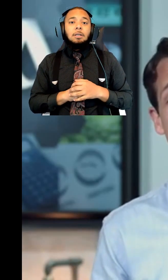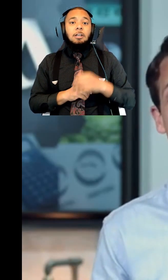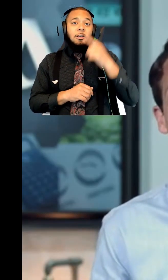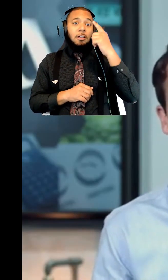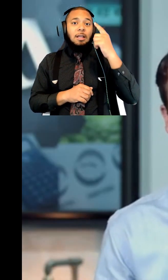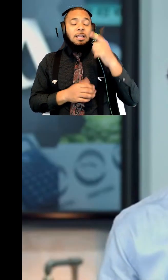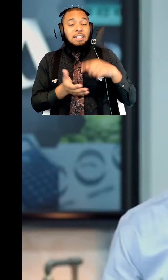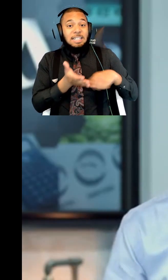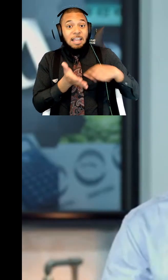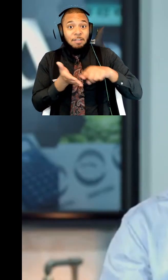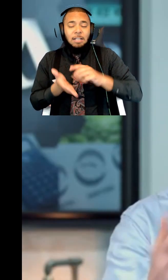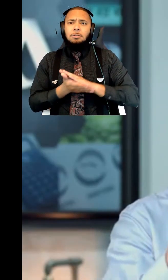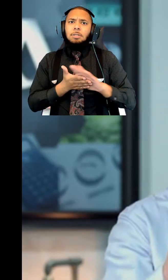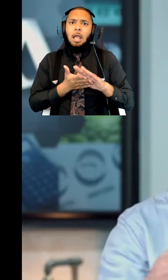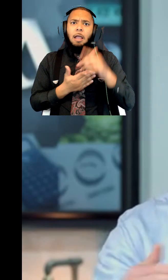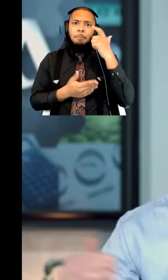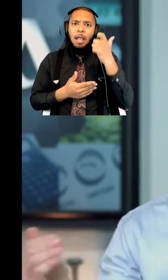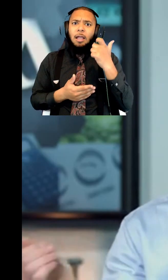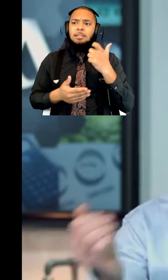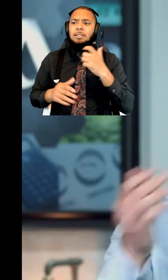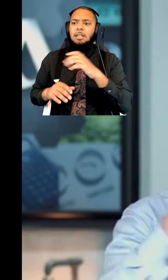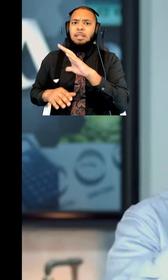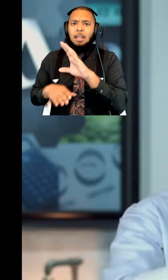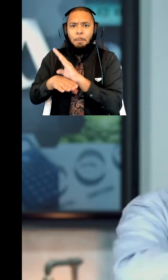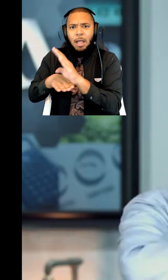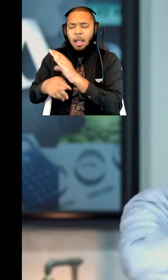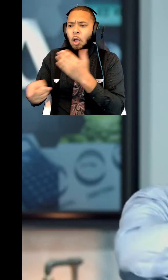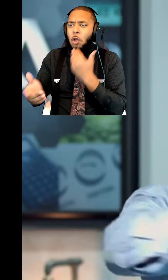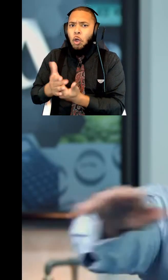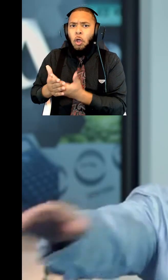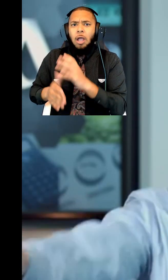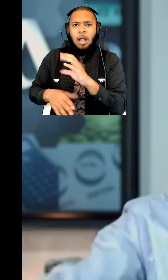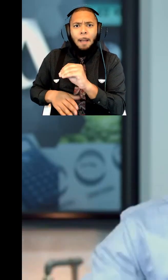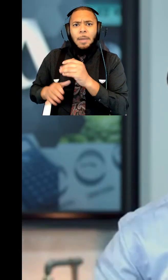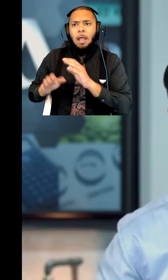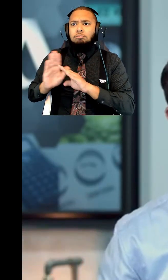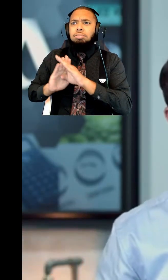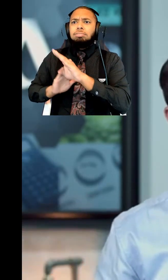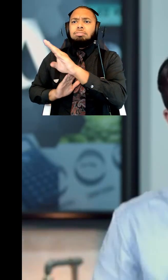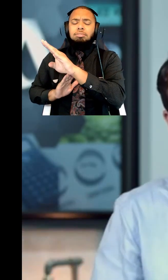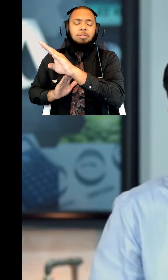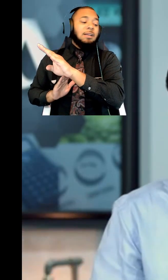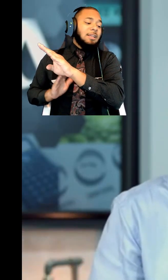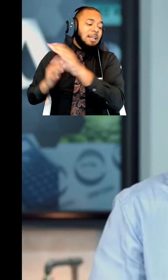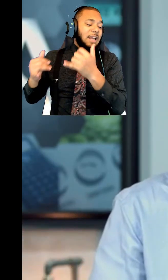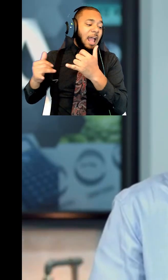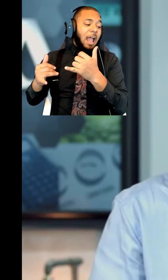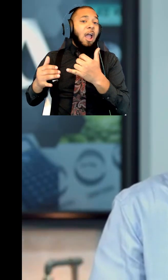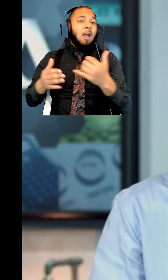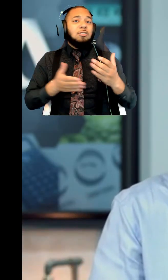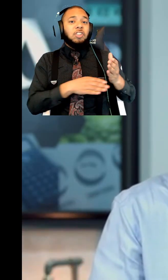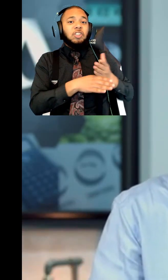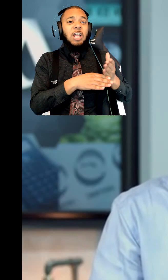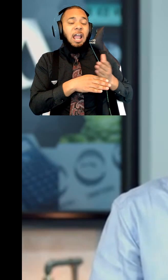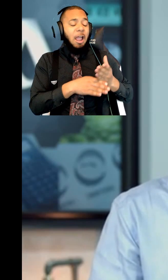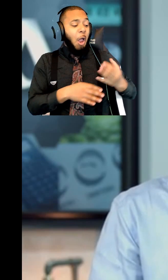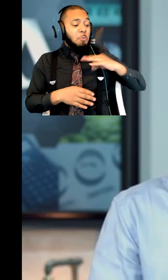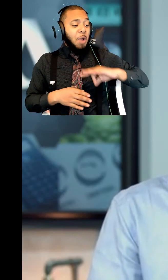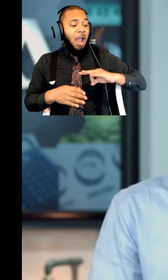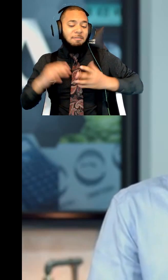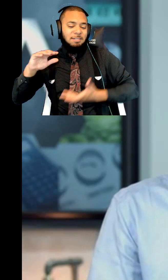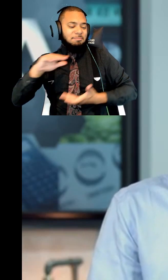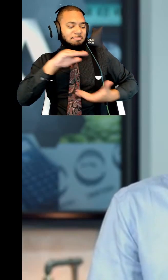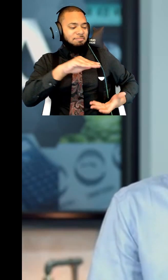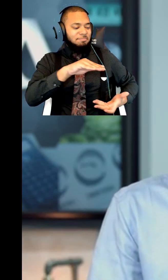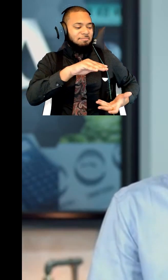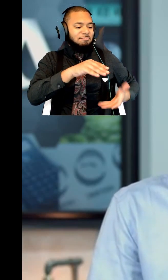owner. If the company does really well, makes a lot of profits and distributes them, then you make some dividends.